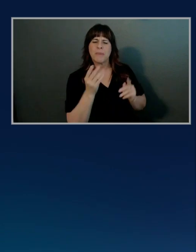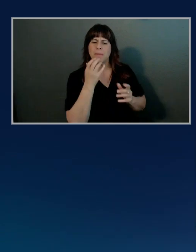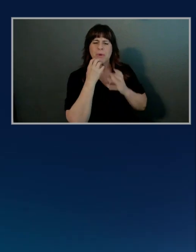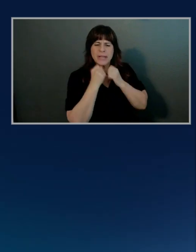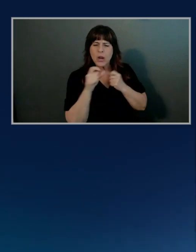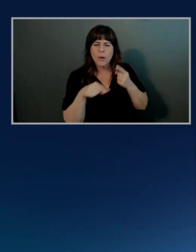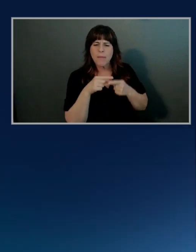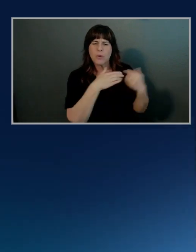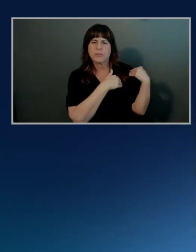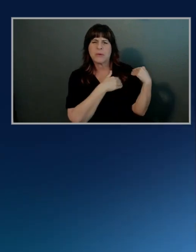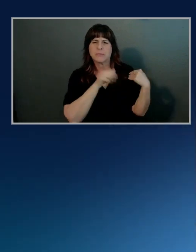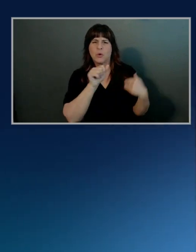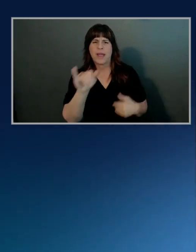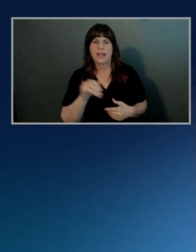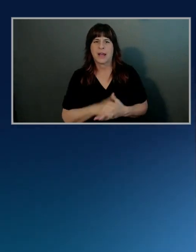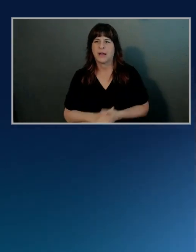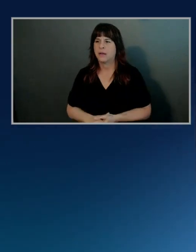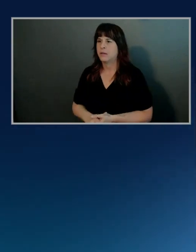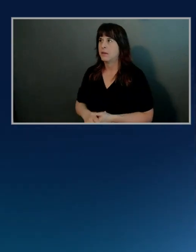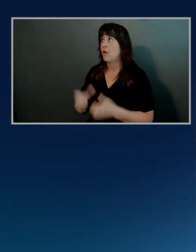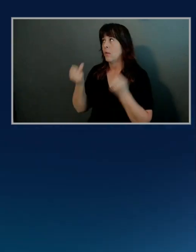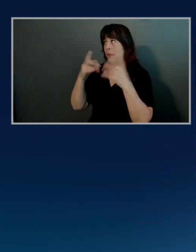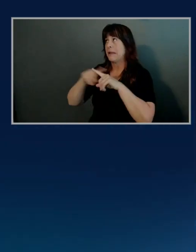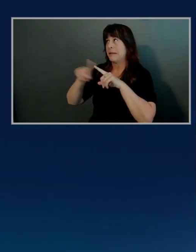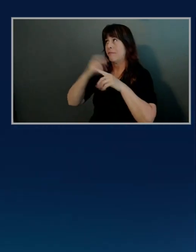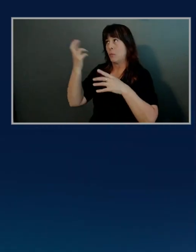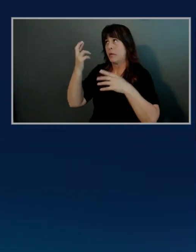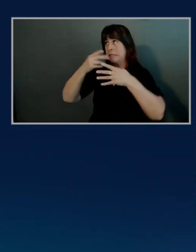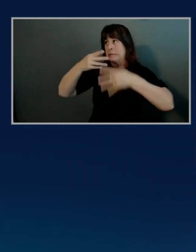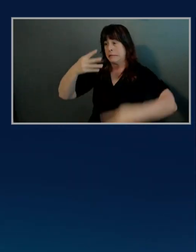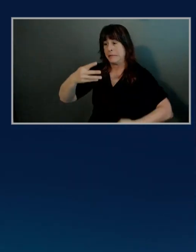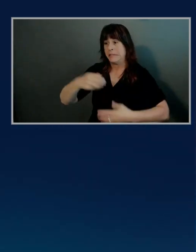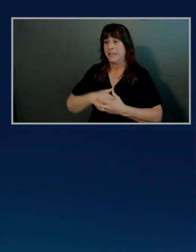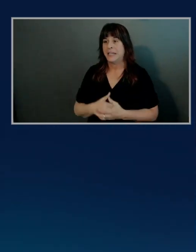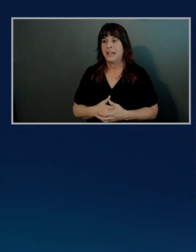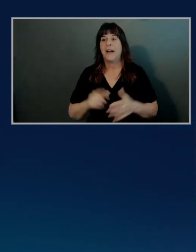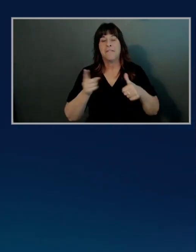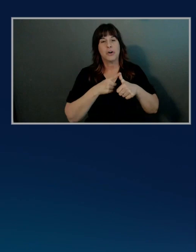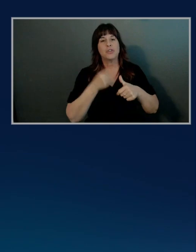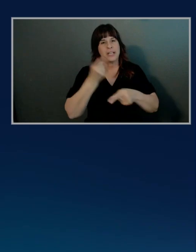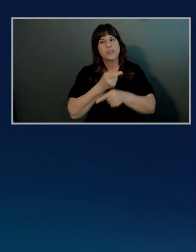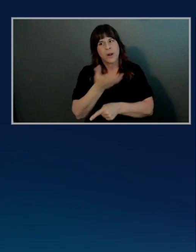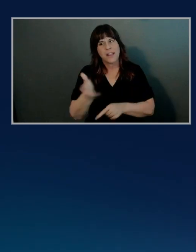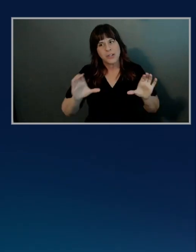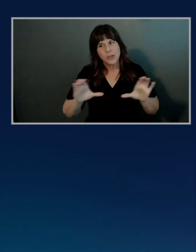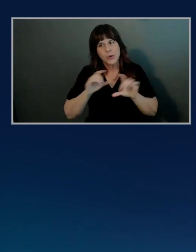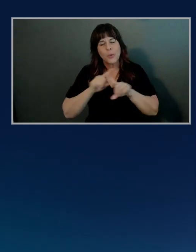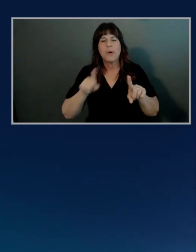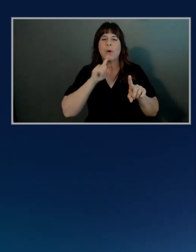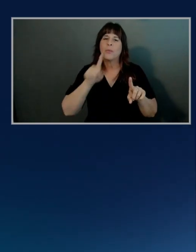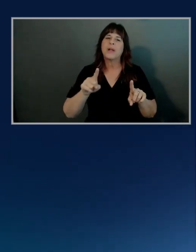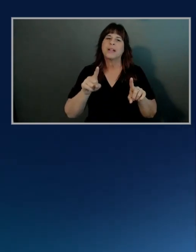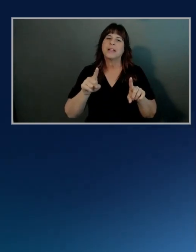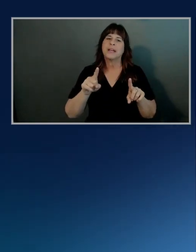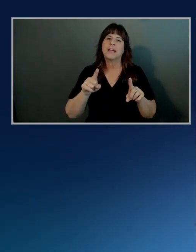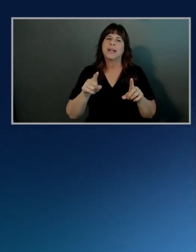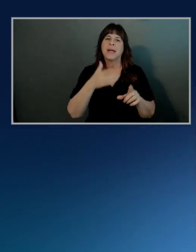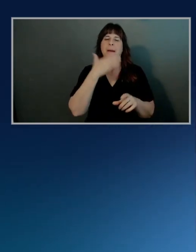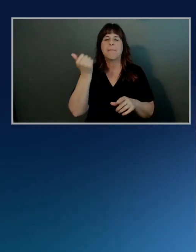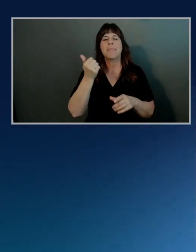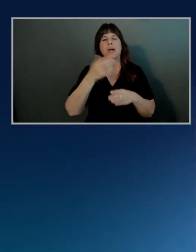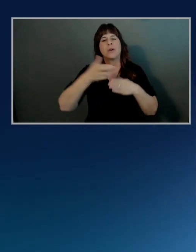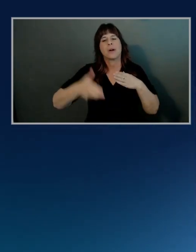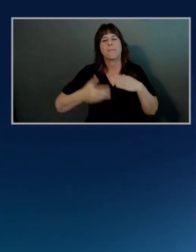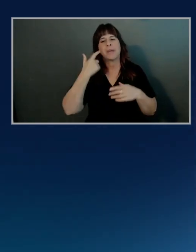AI? Oh, there's lots of reasons. First of all, it's the right thing to do, but ultimately also have better business outcomes, because what